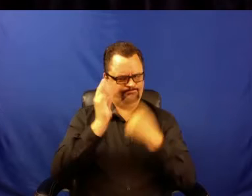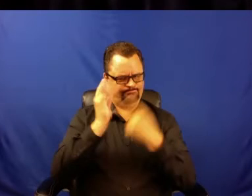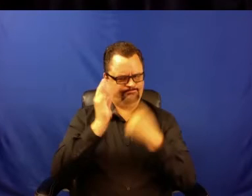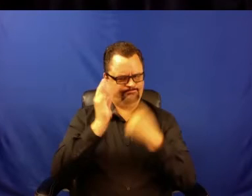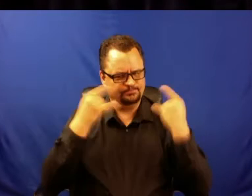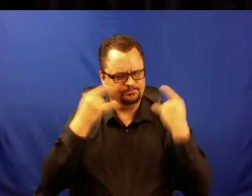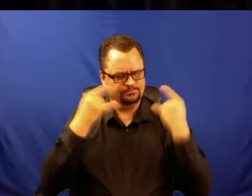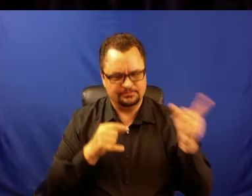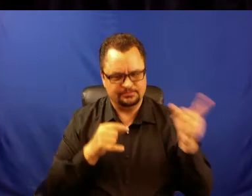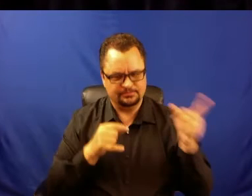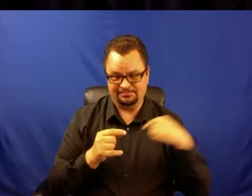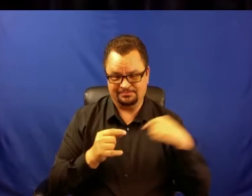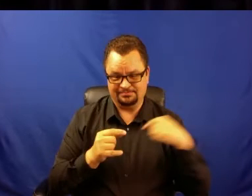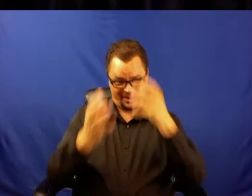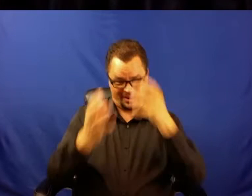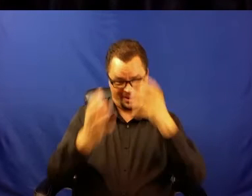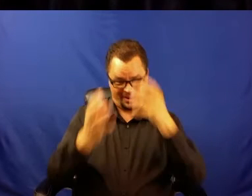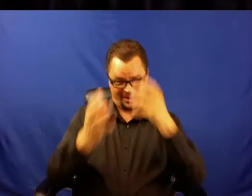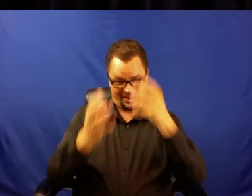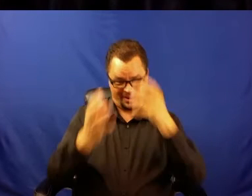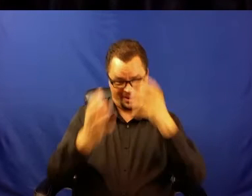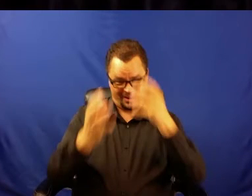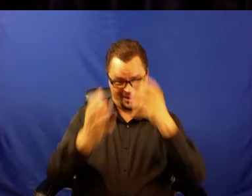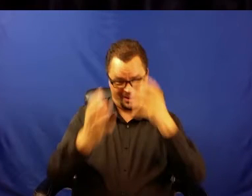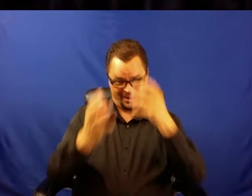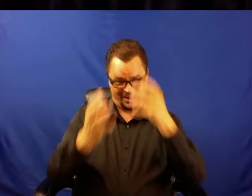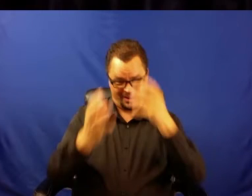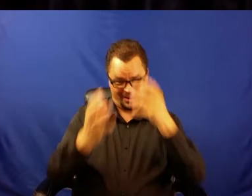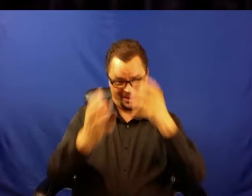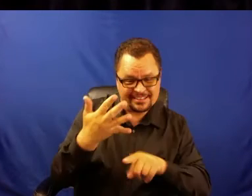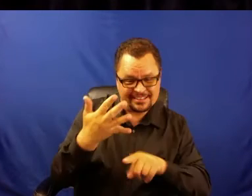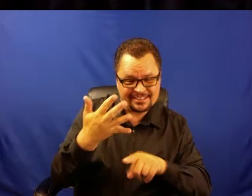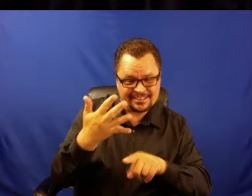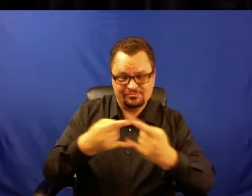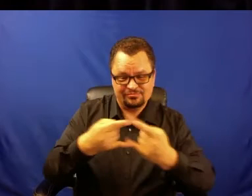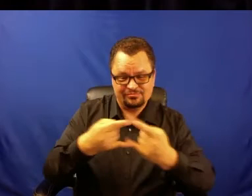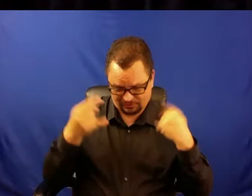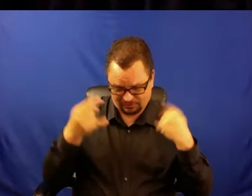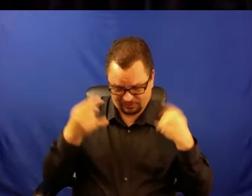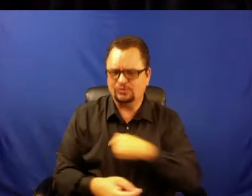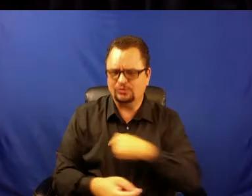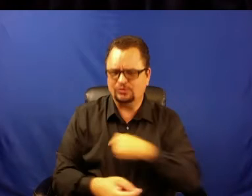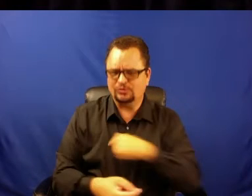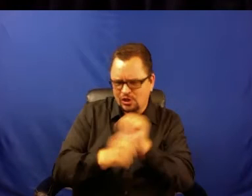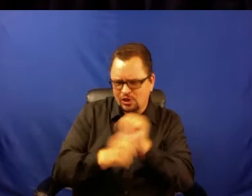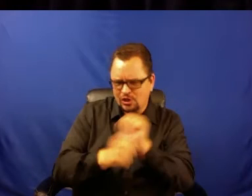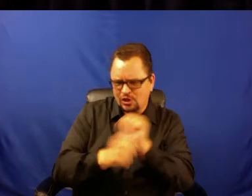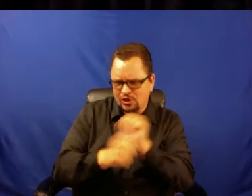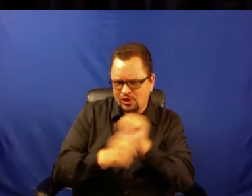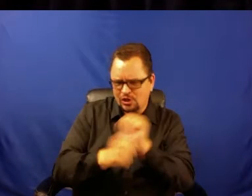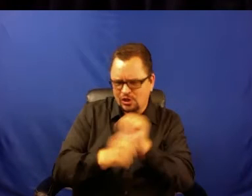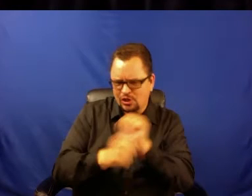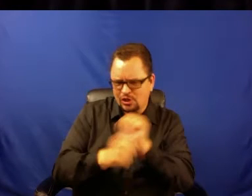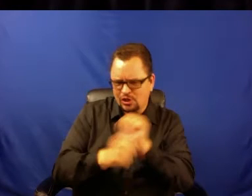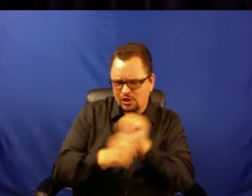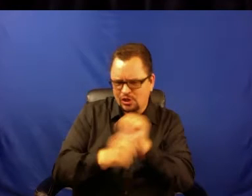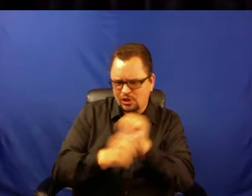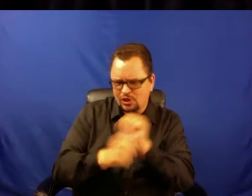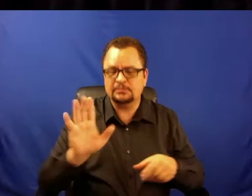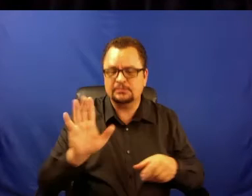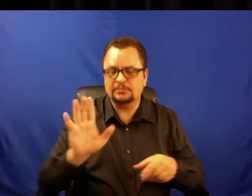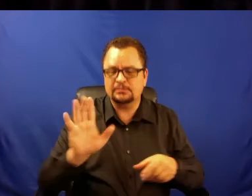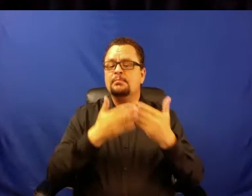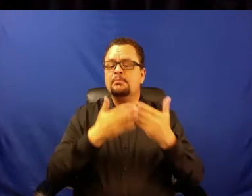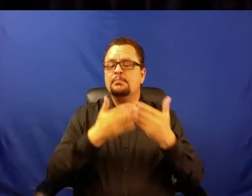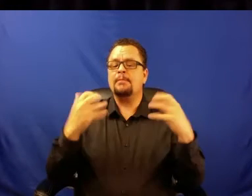are schools that we've worked with that are following public health recommendations, not only CDC, state, but